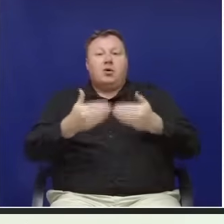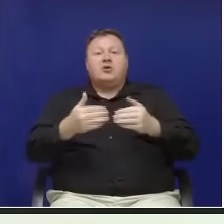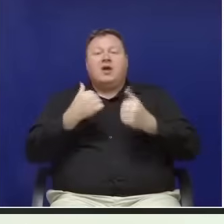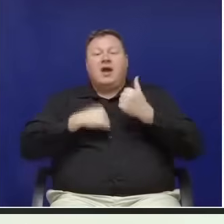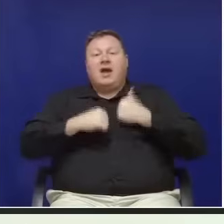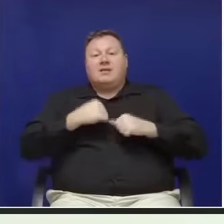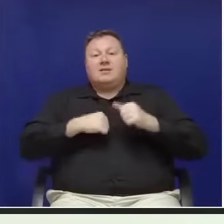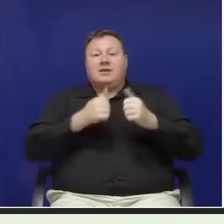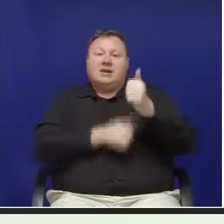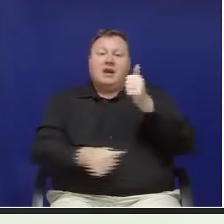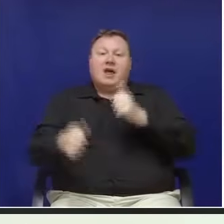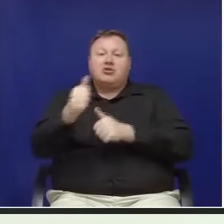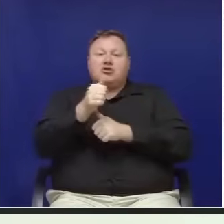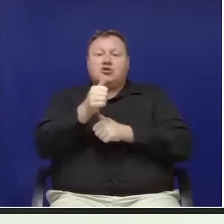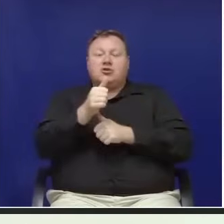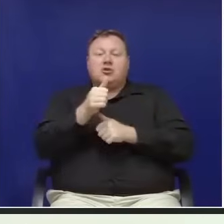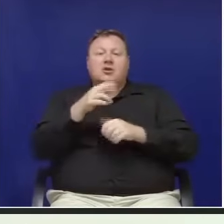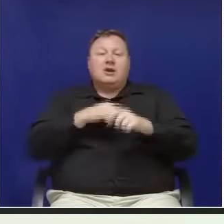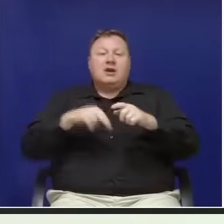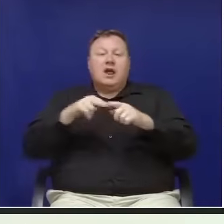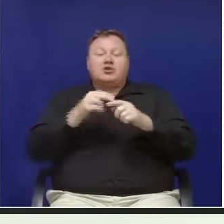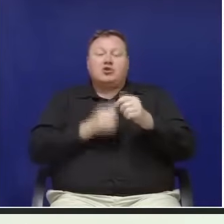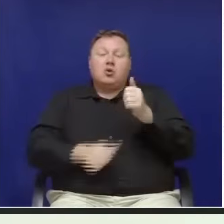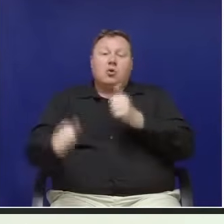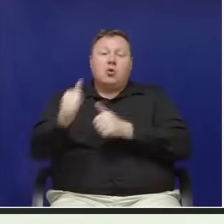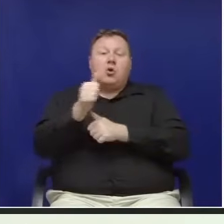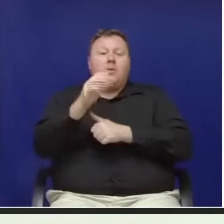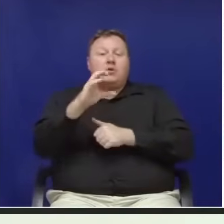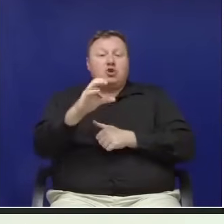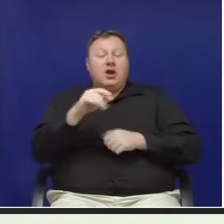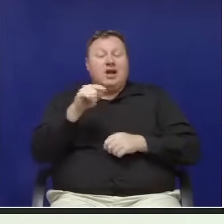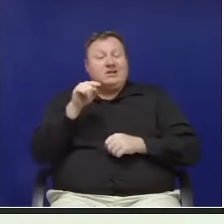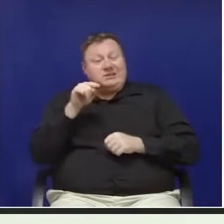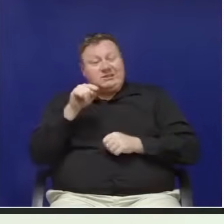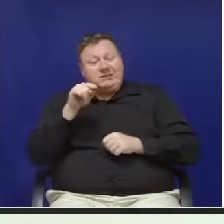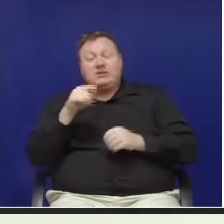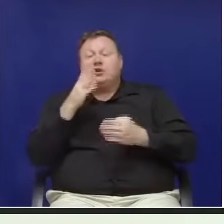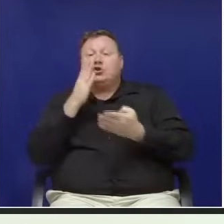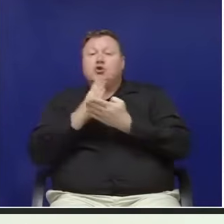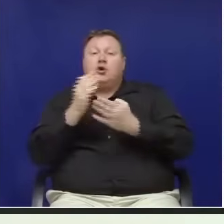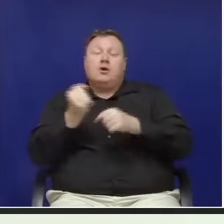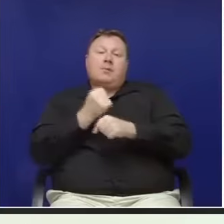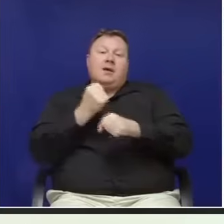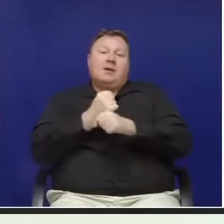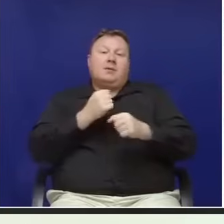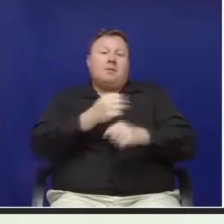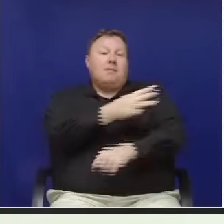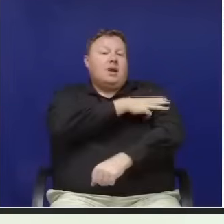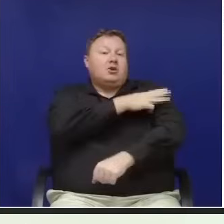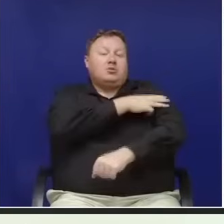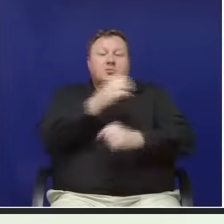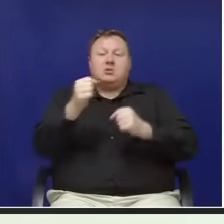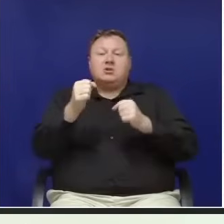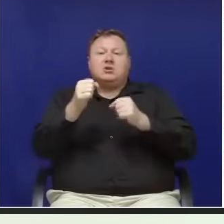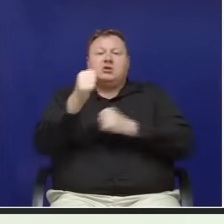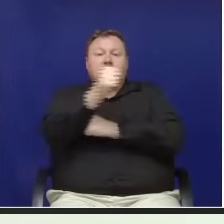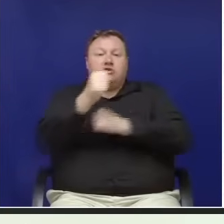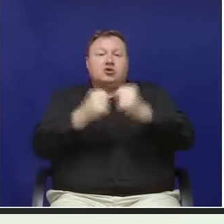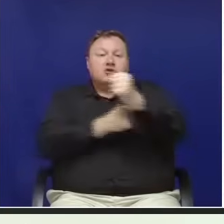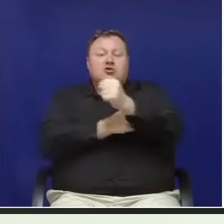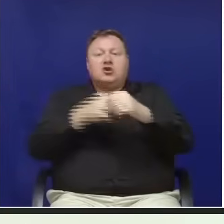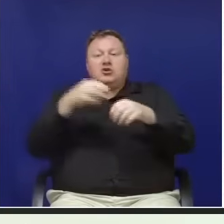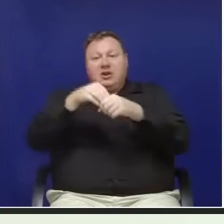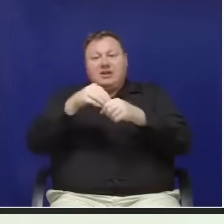is supported by an experienced executive management structure across the organization. This includes